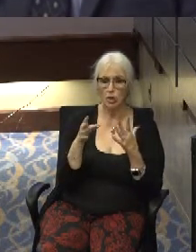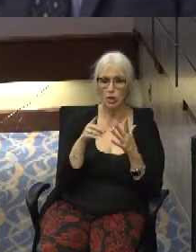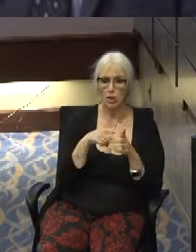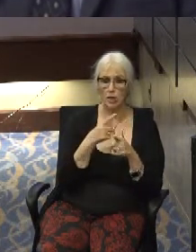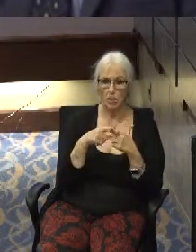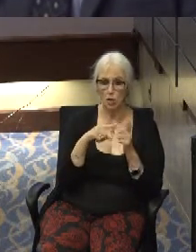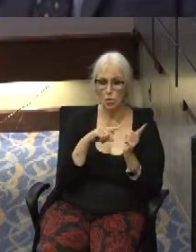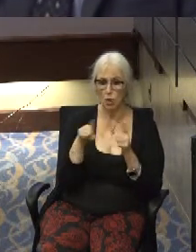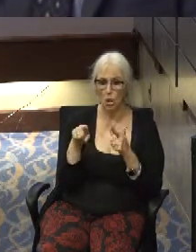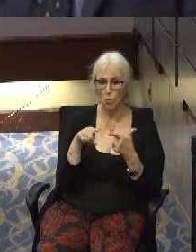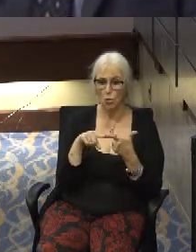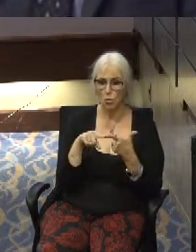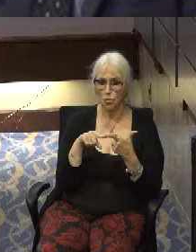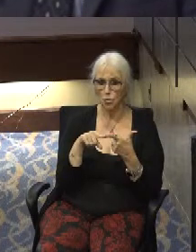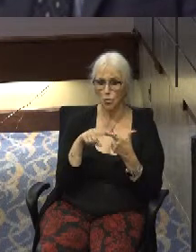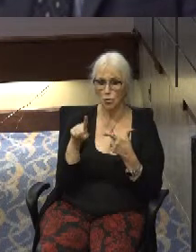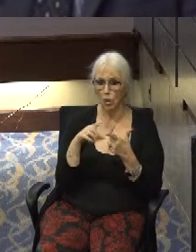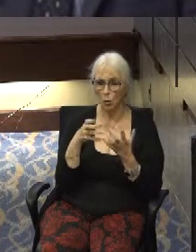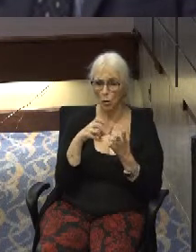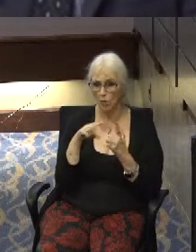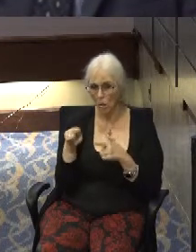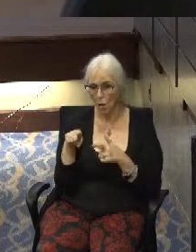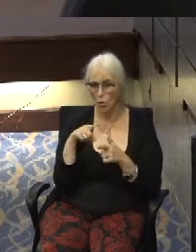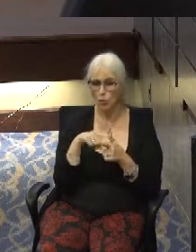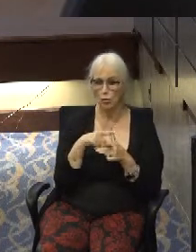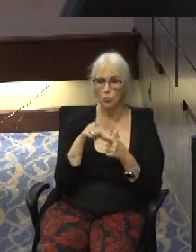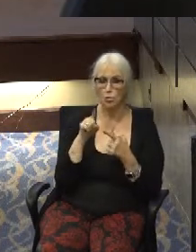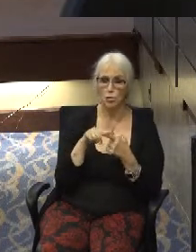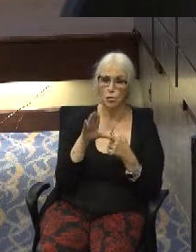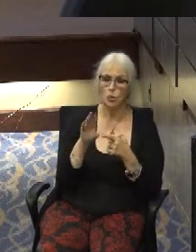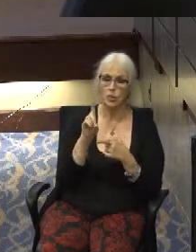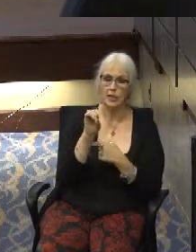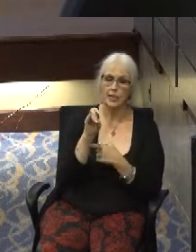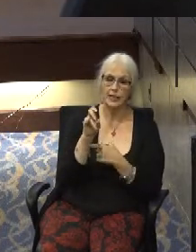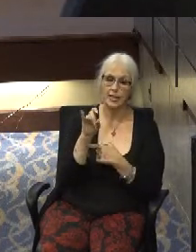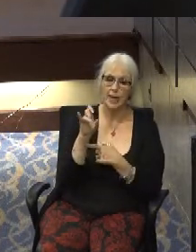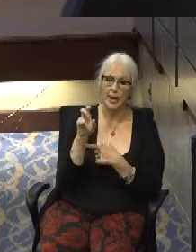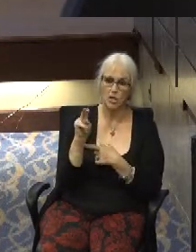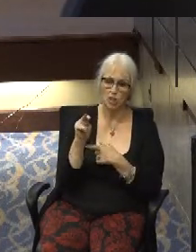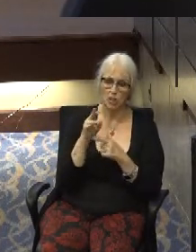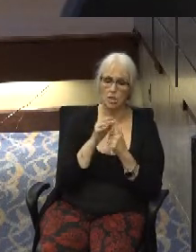your origin to your destination. Okay, thank you. Yes, sir.